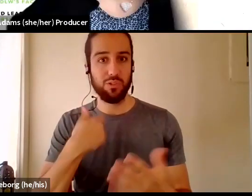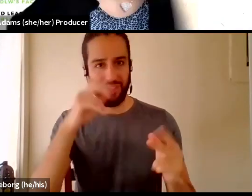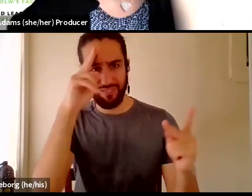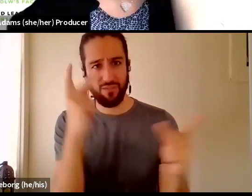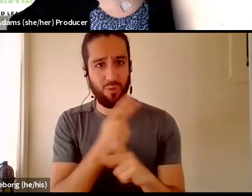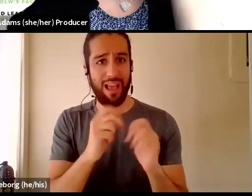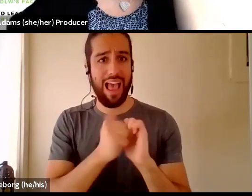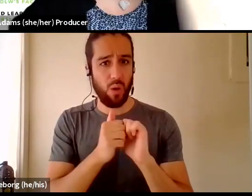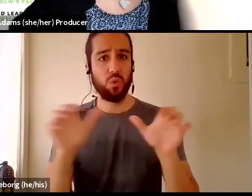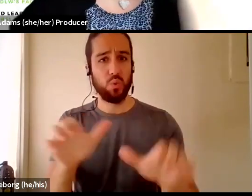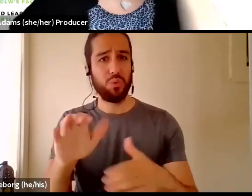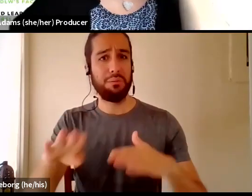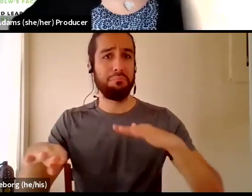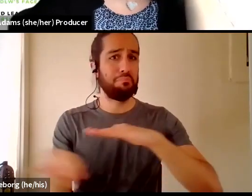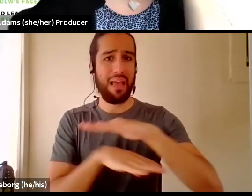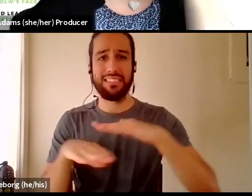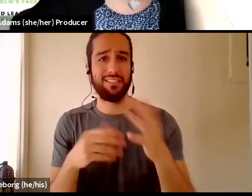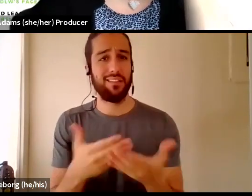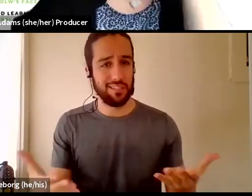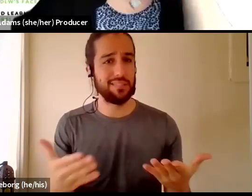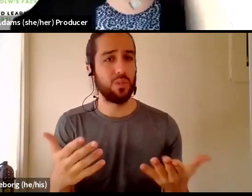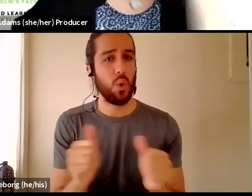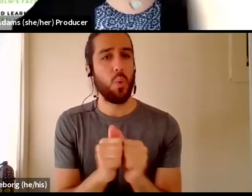things without sort of being,